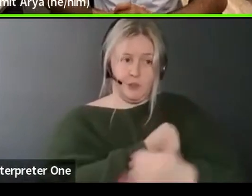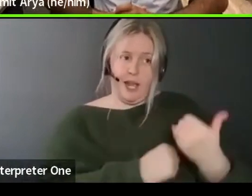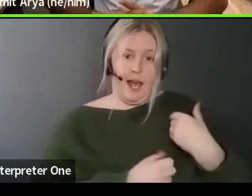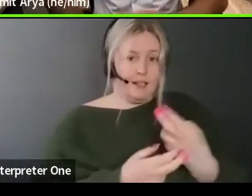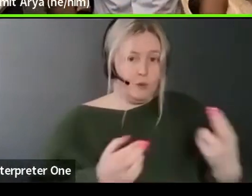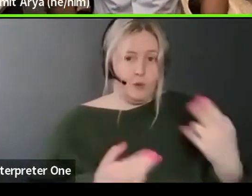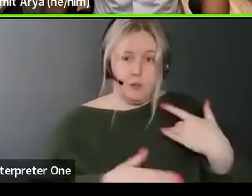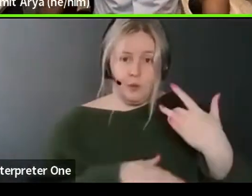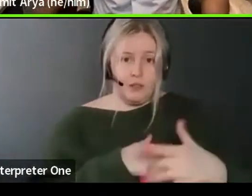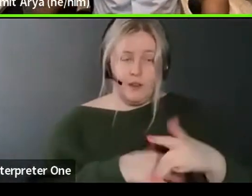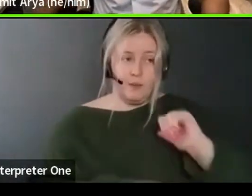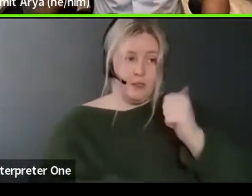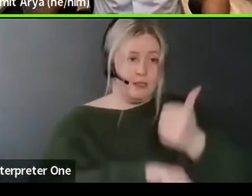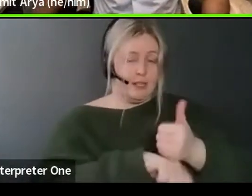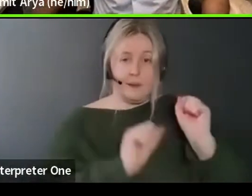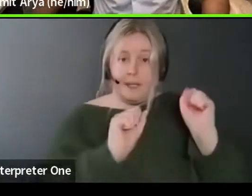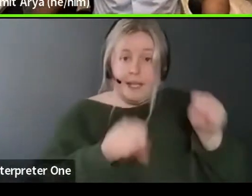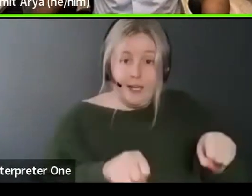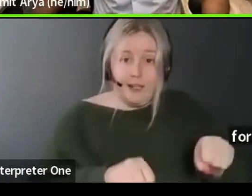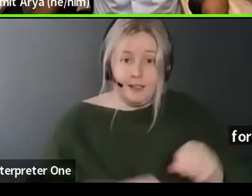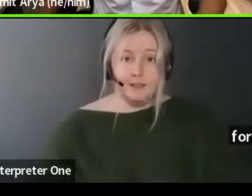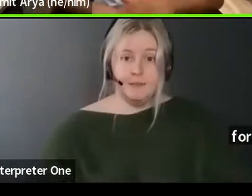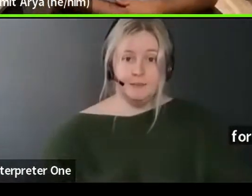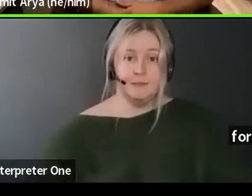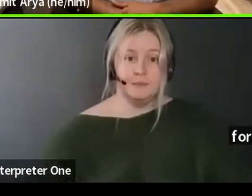implement right now.